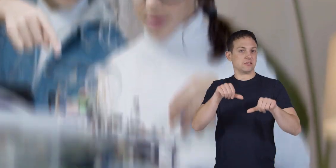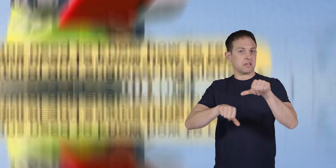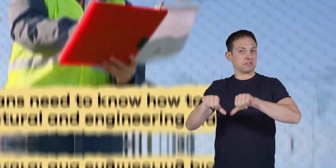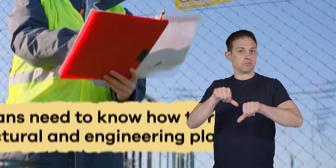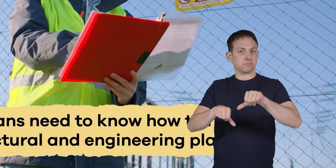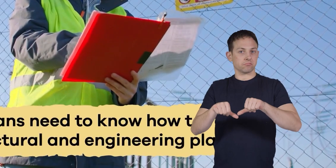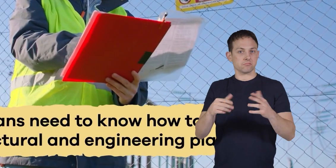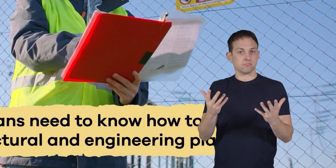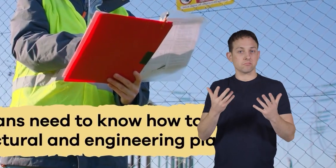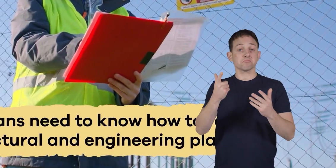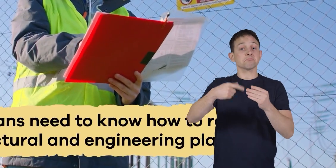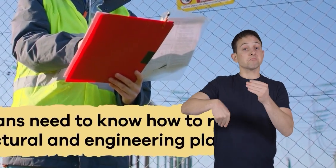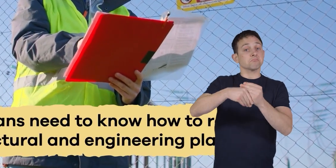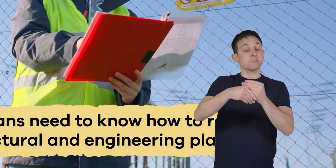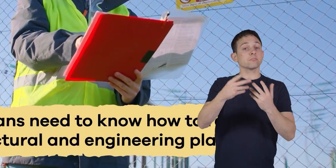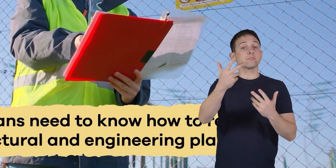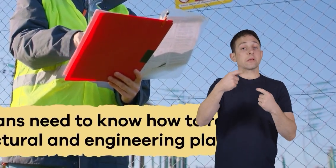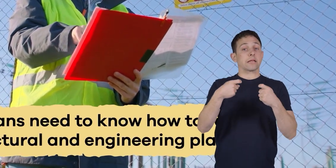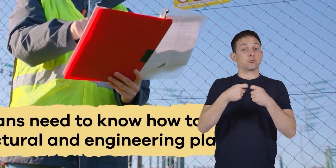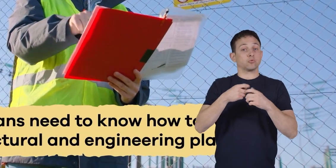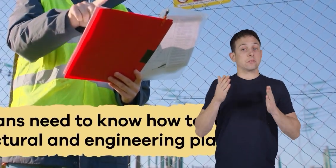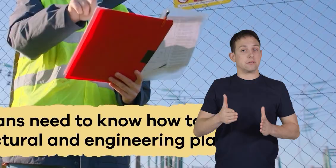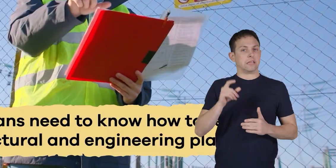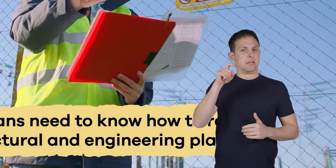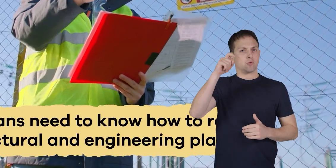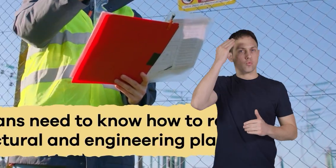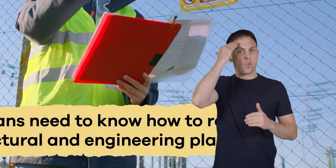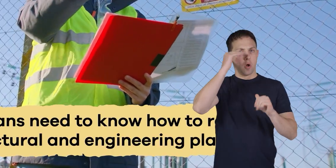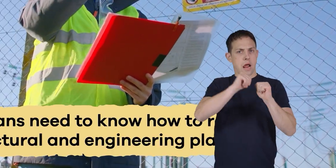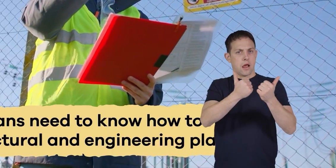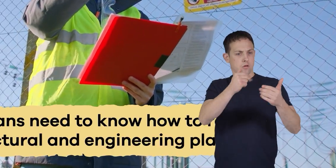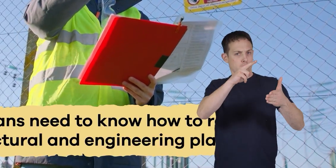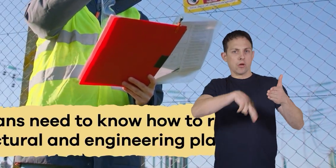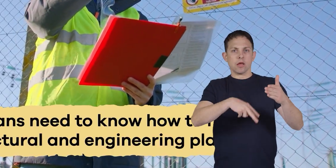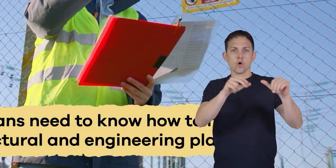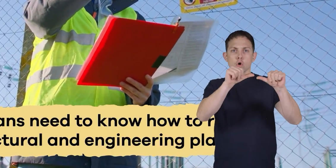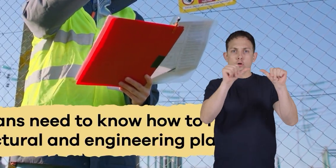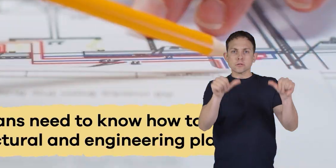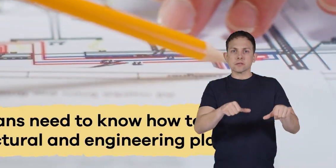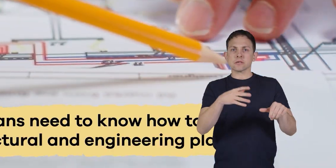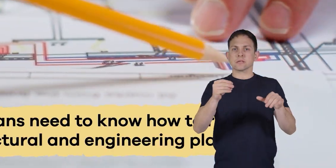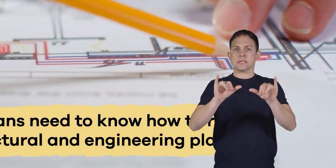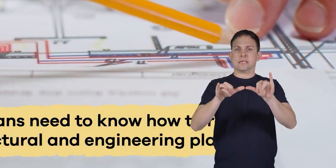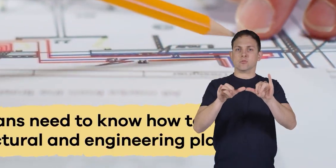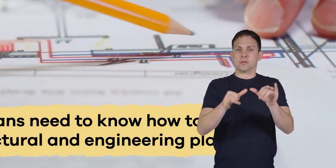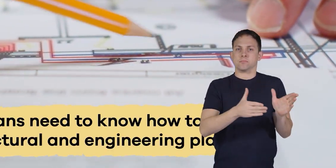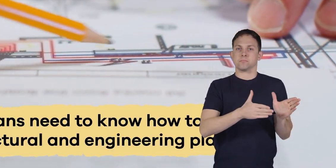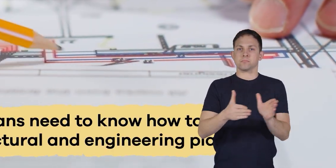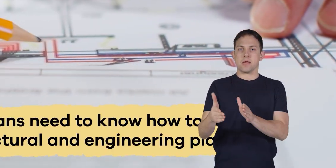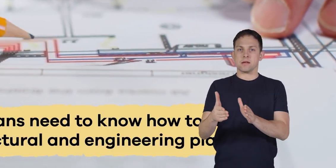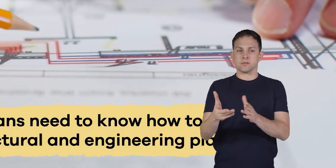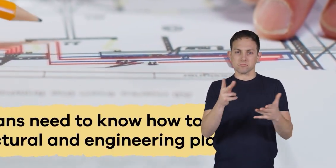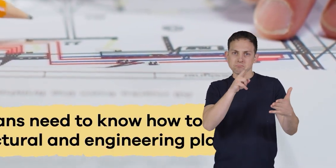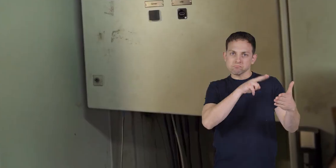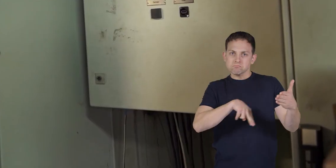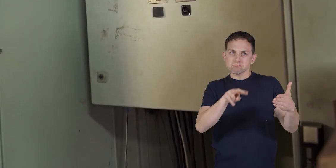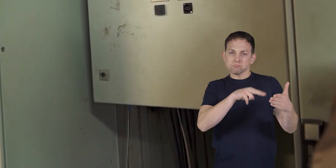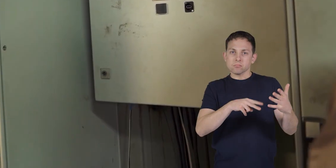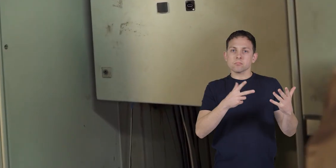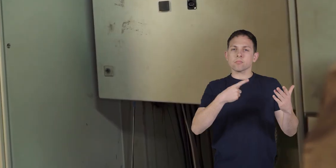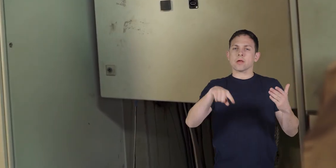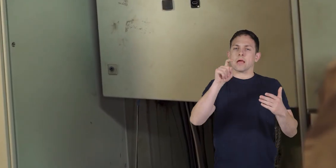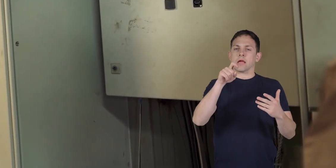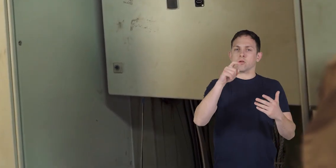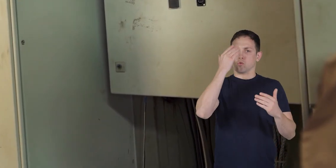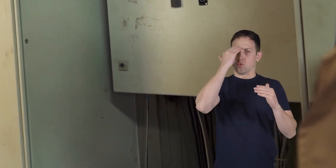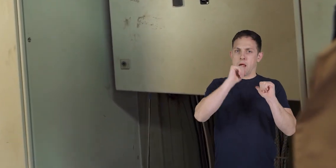must. Additionally, electricians need to know how to read architectural and engineering plans. They